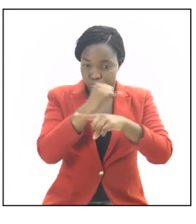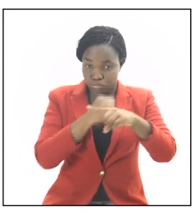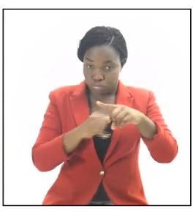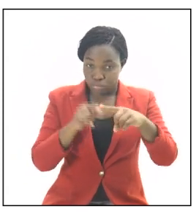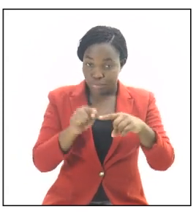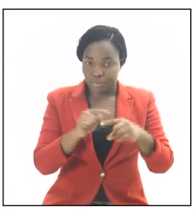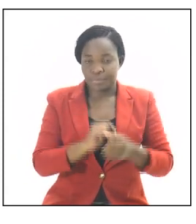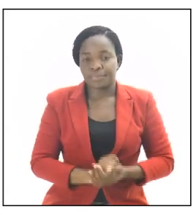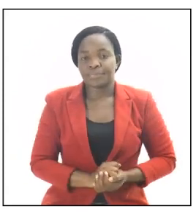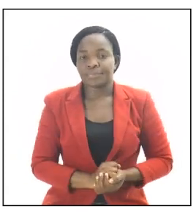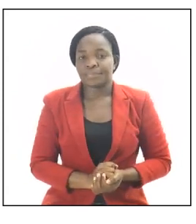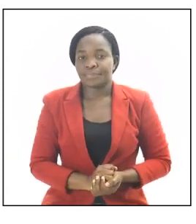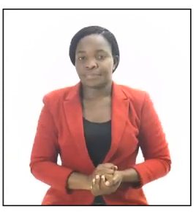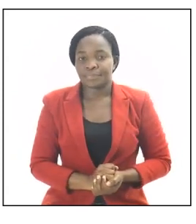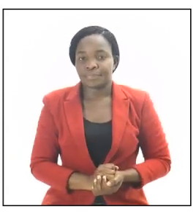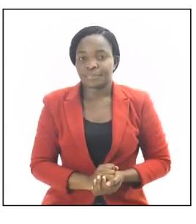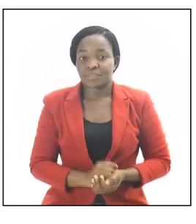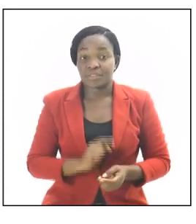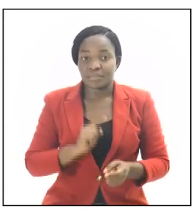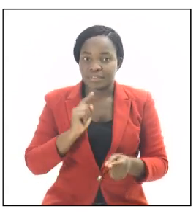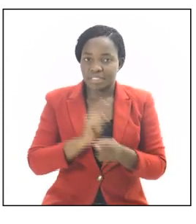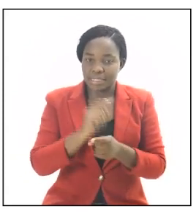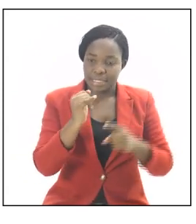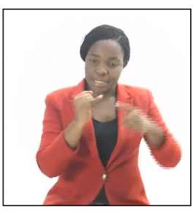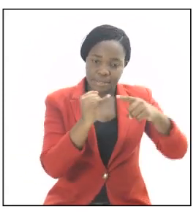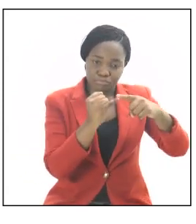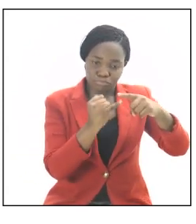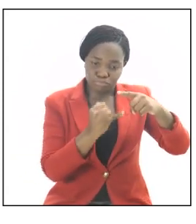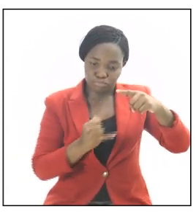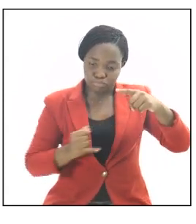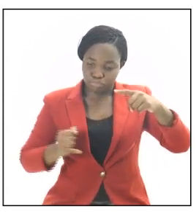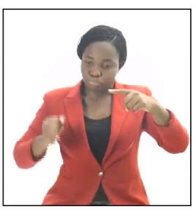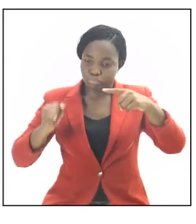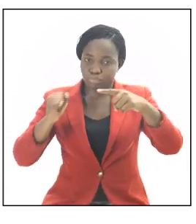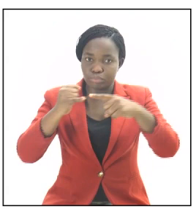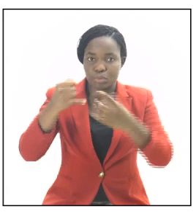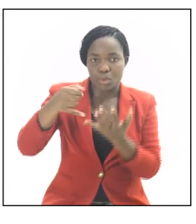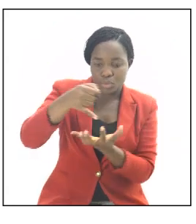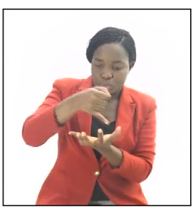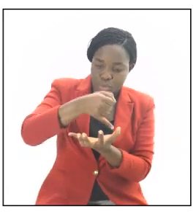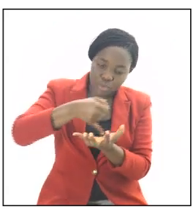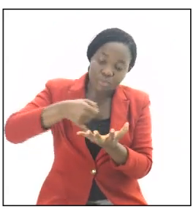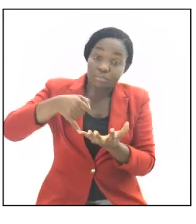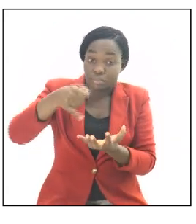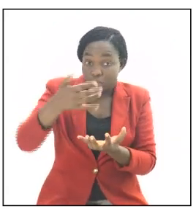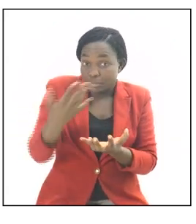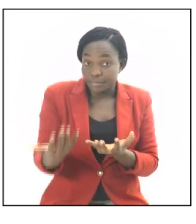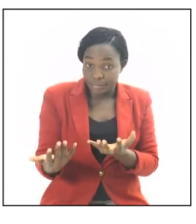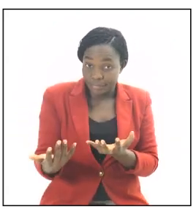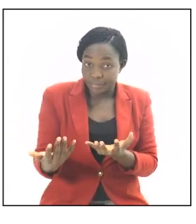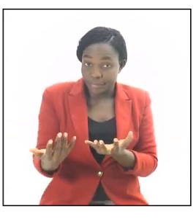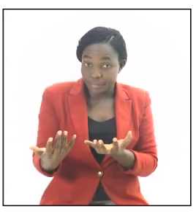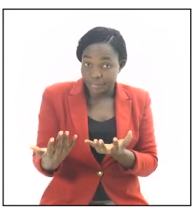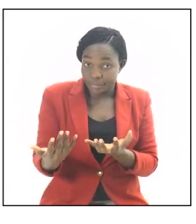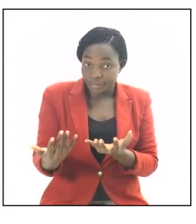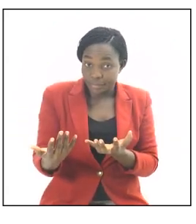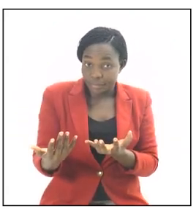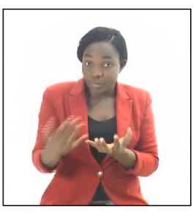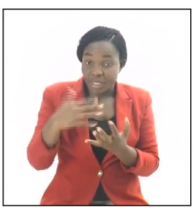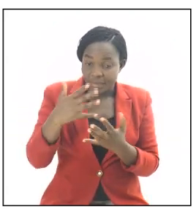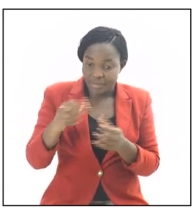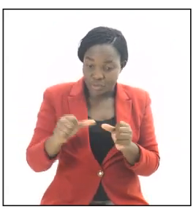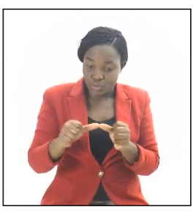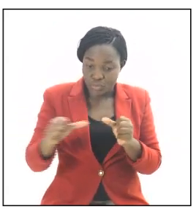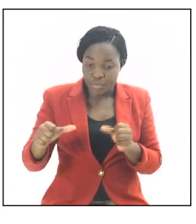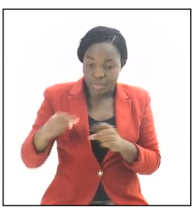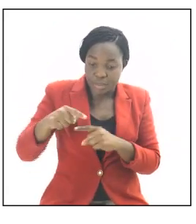do. Draw a circle or use something circular like a plate or a pot, then measure around